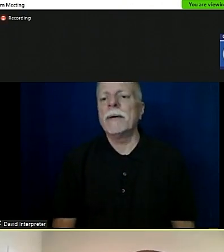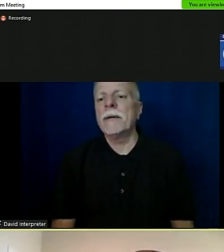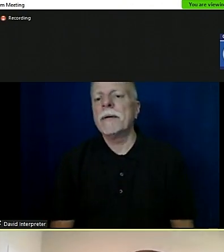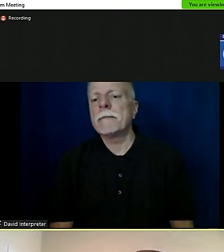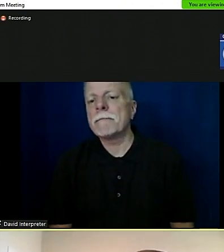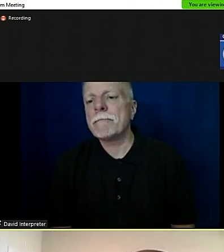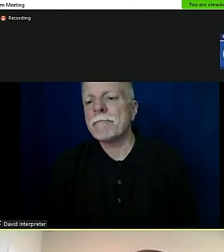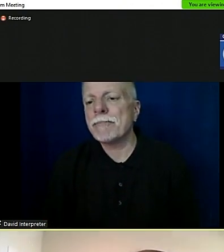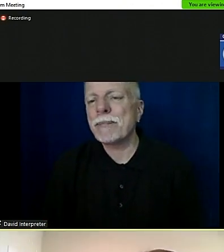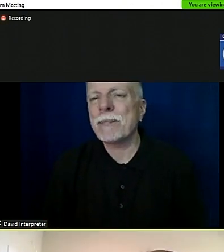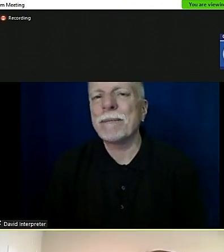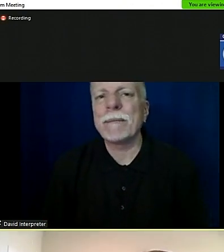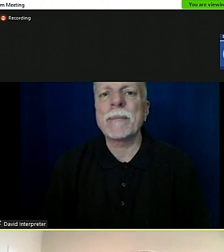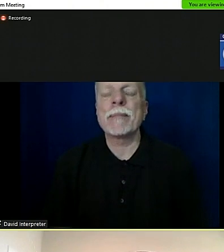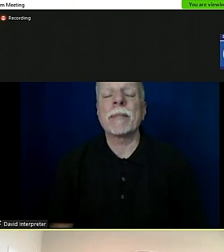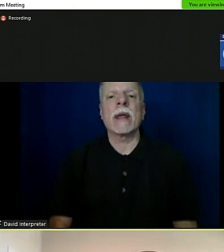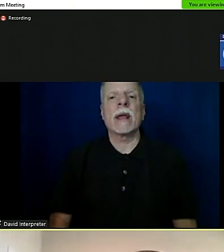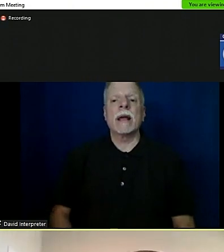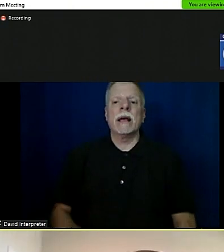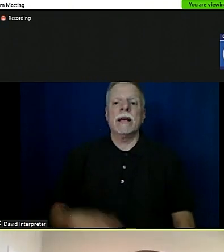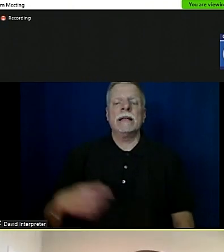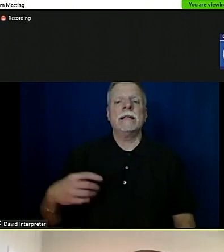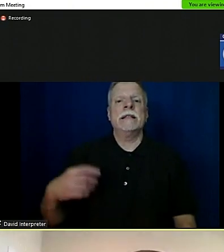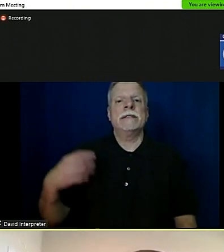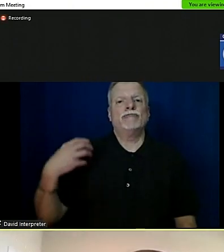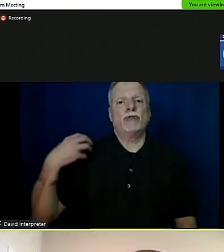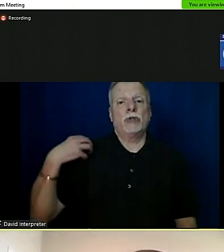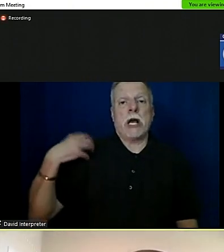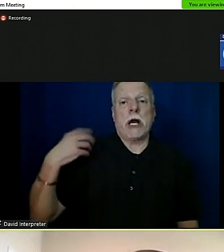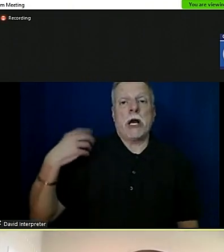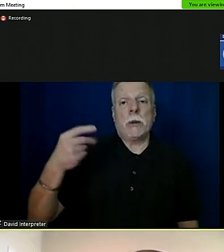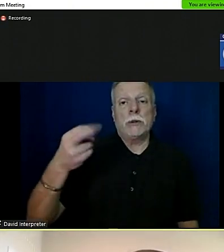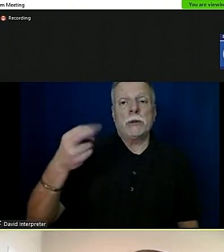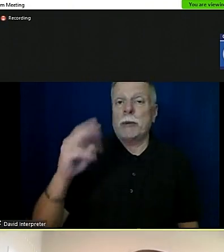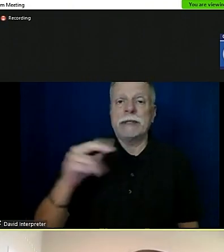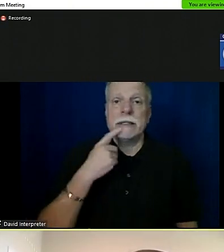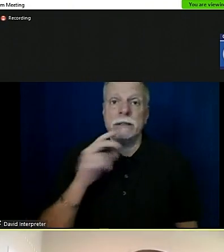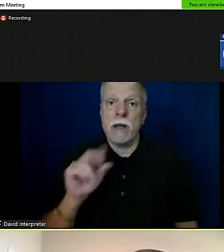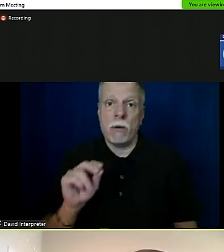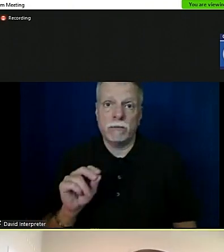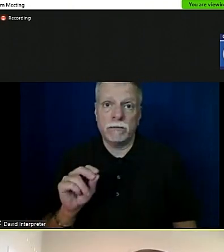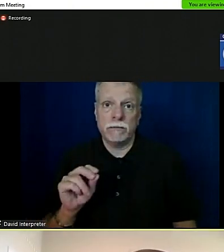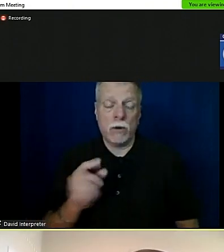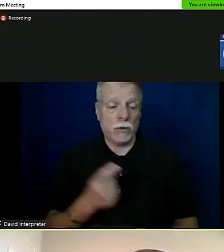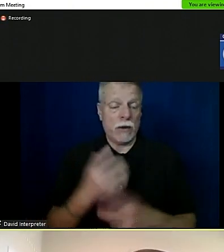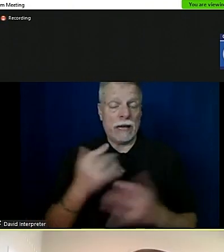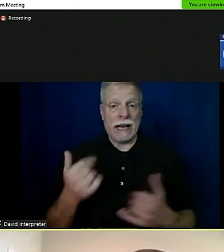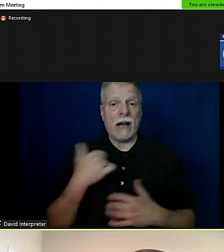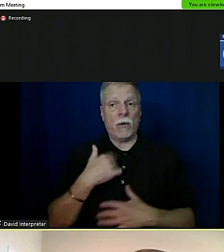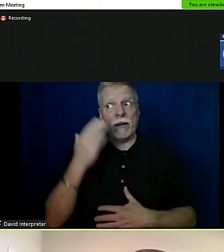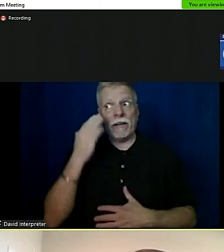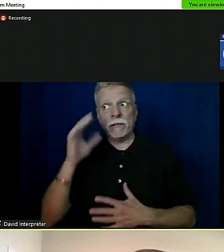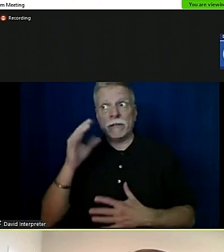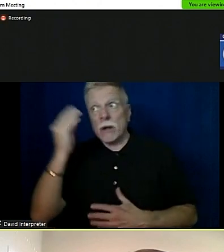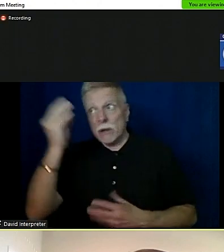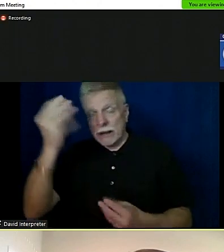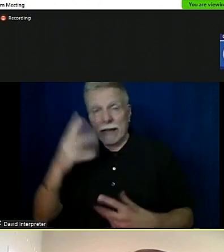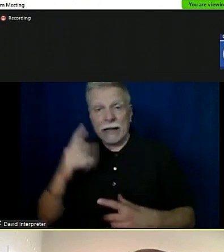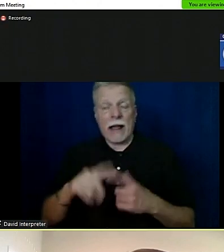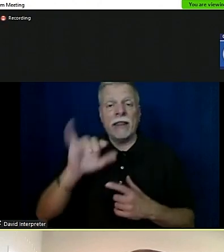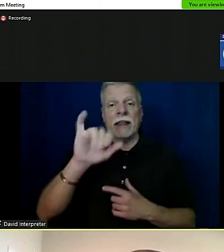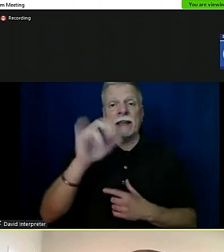I can answer that. No. Right now, we're being told that the Johnson & Johnson, the Janssen vaccine, the